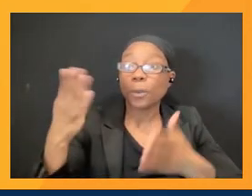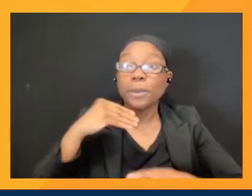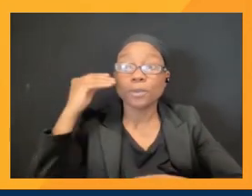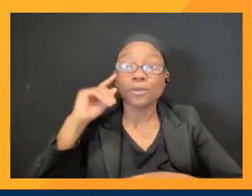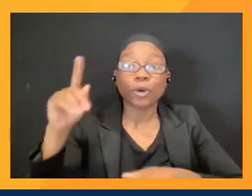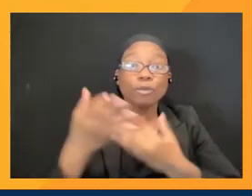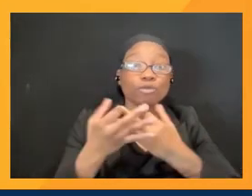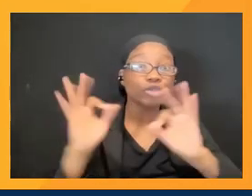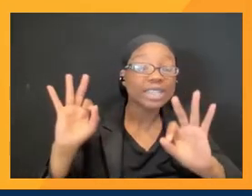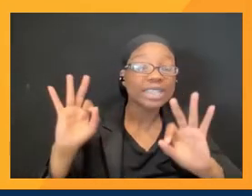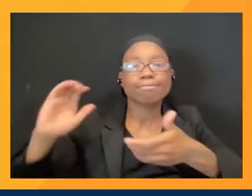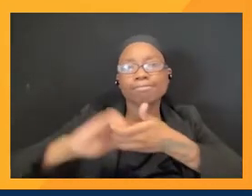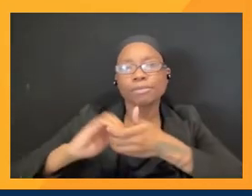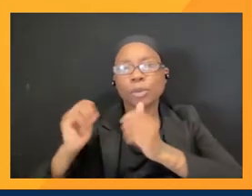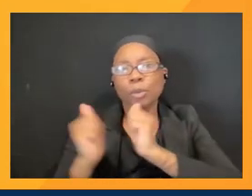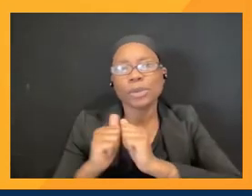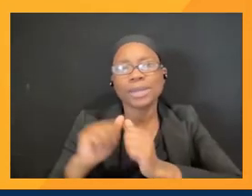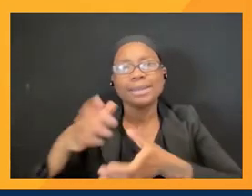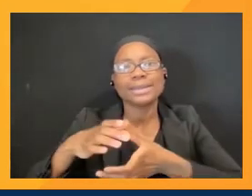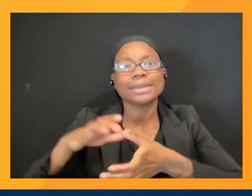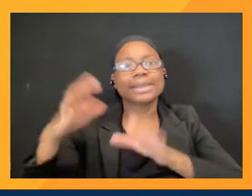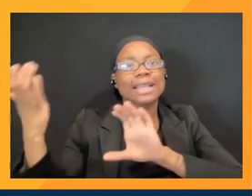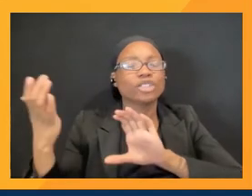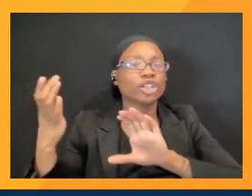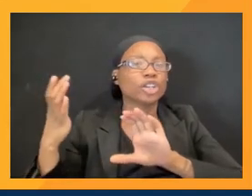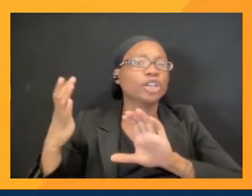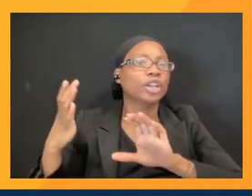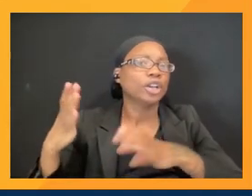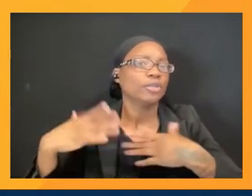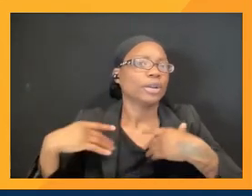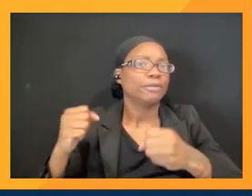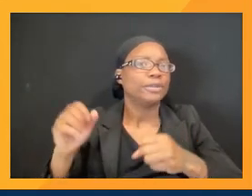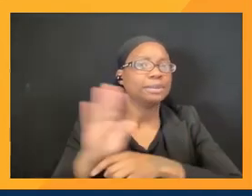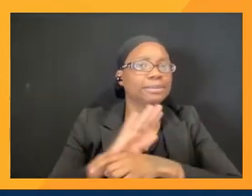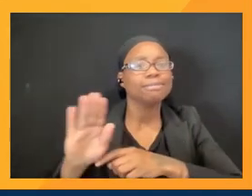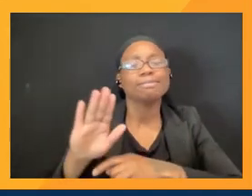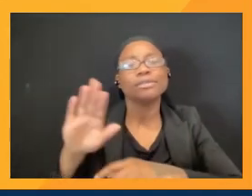but are there lessons that you all have looked